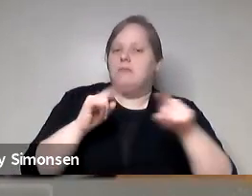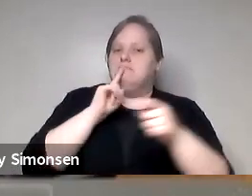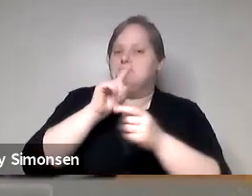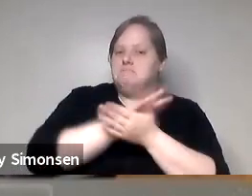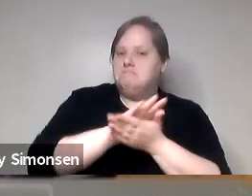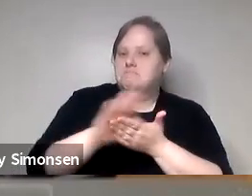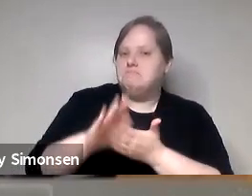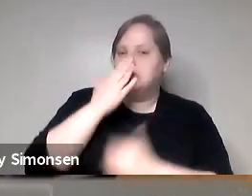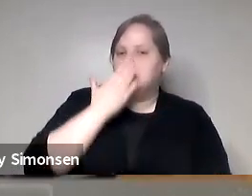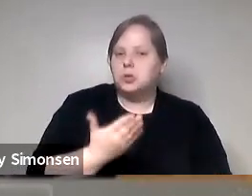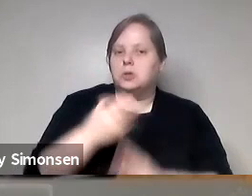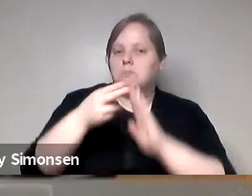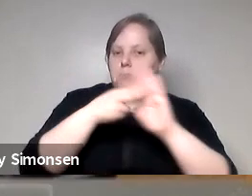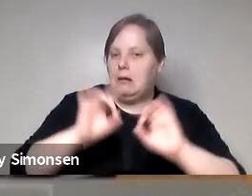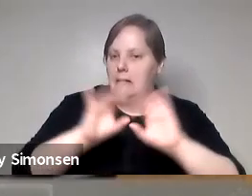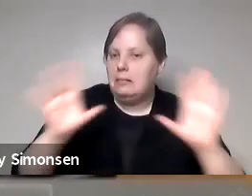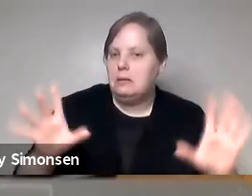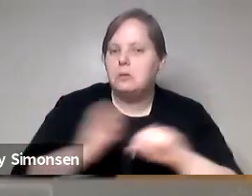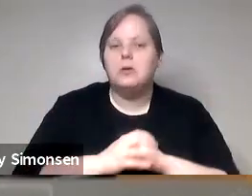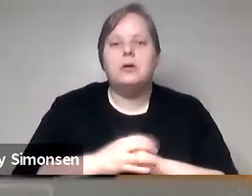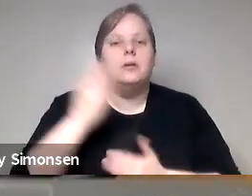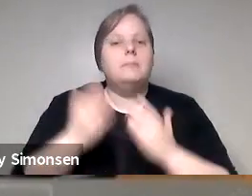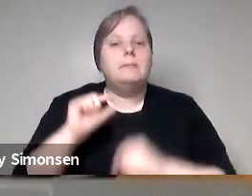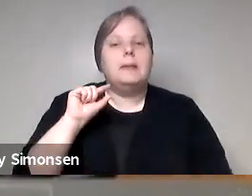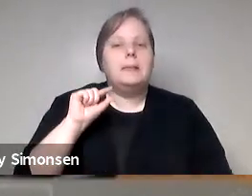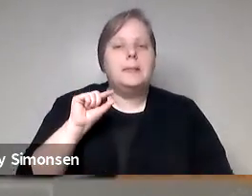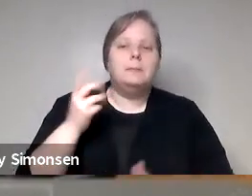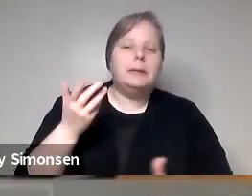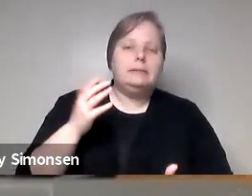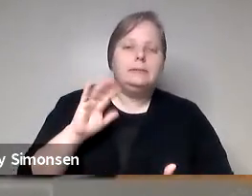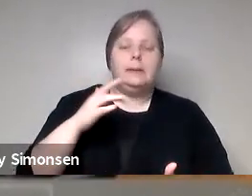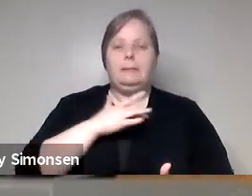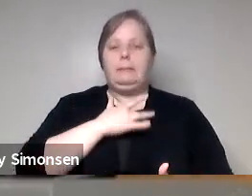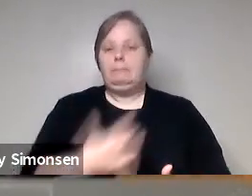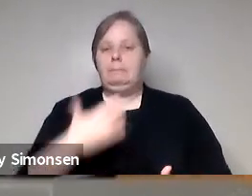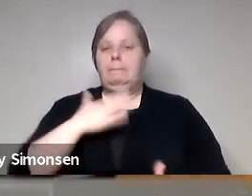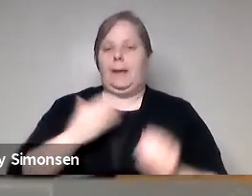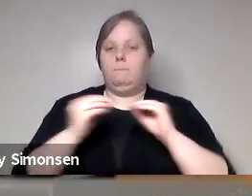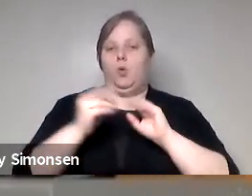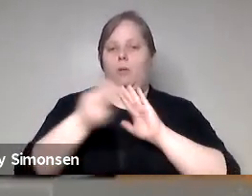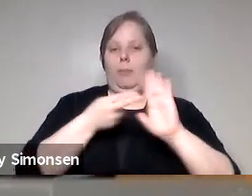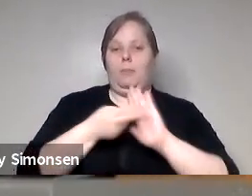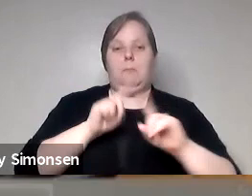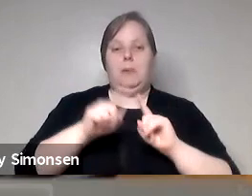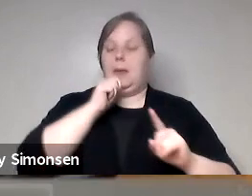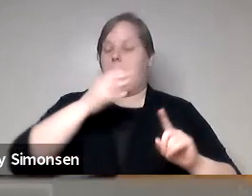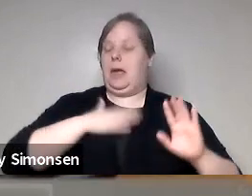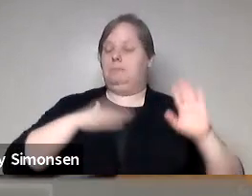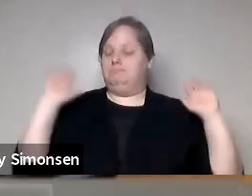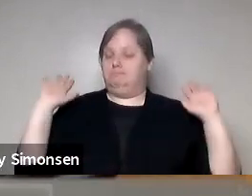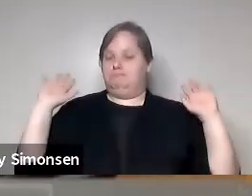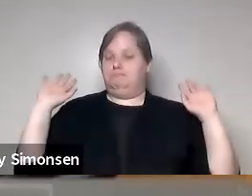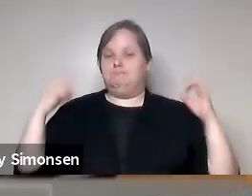nicely marked, maybe a little less than I would put on it, but it's not my computer.